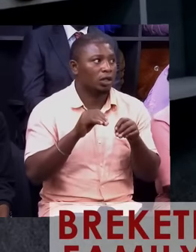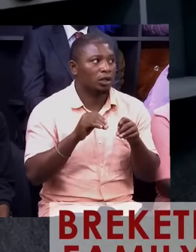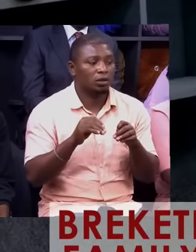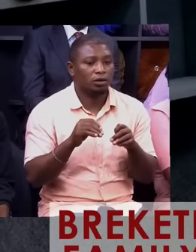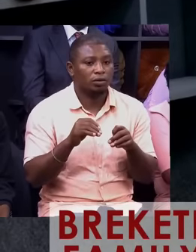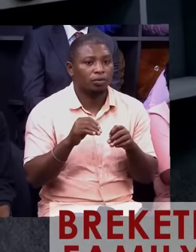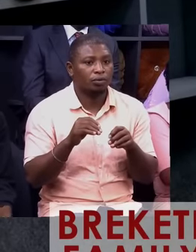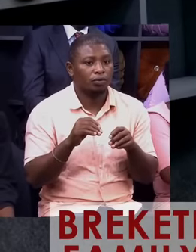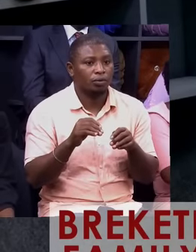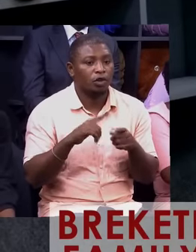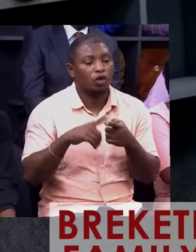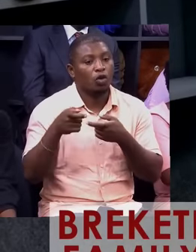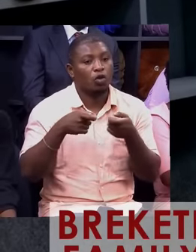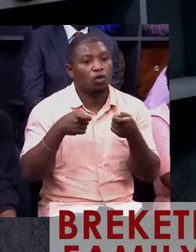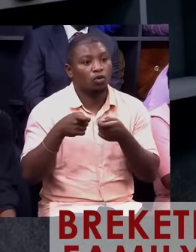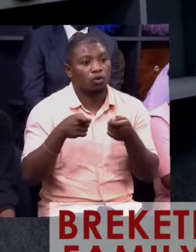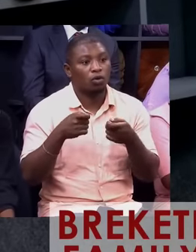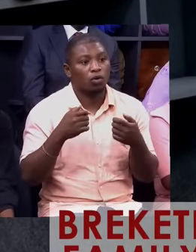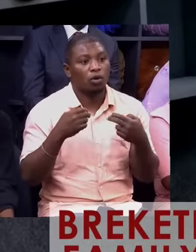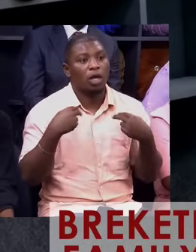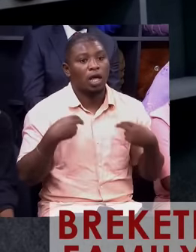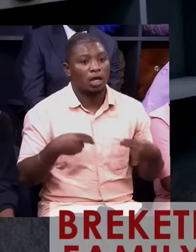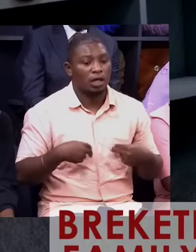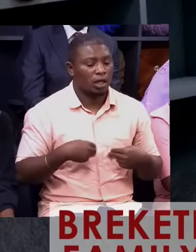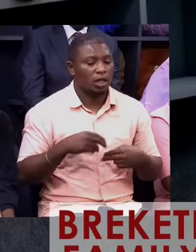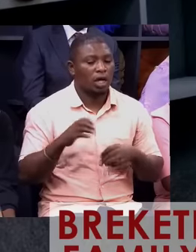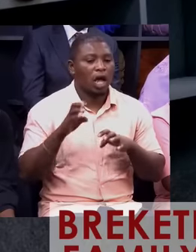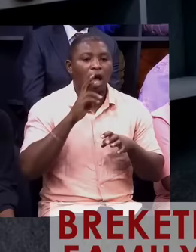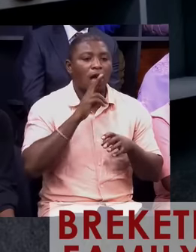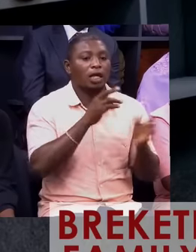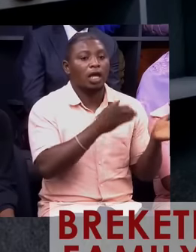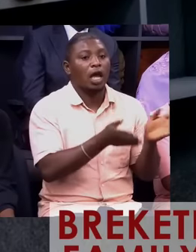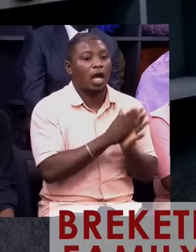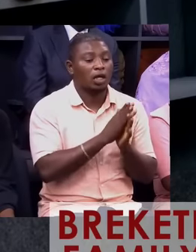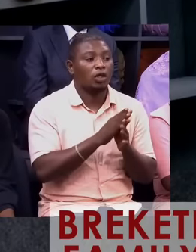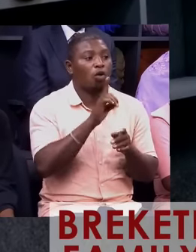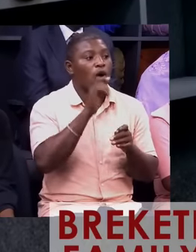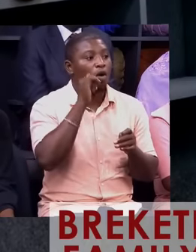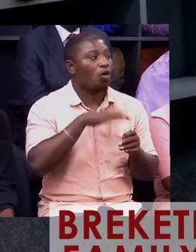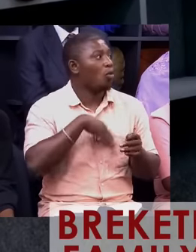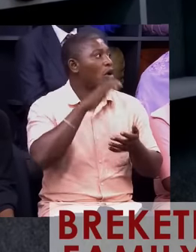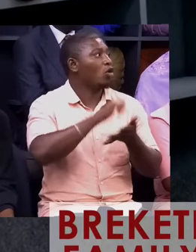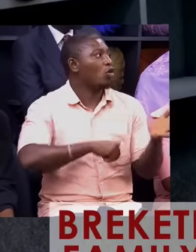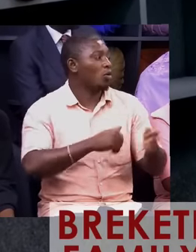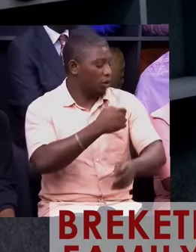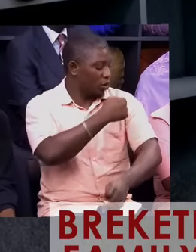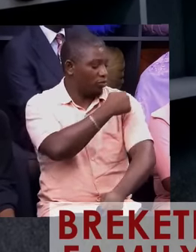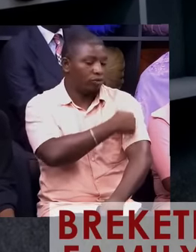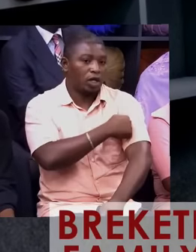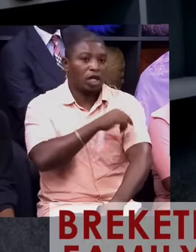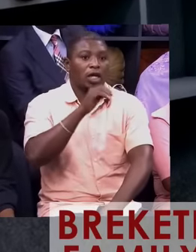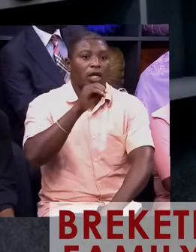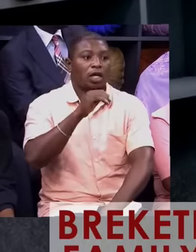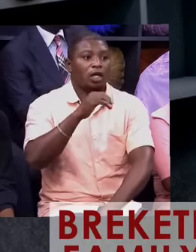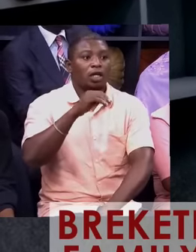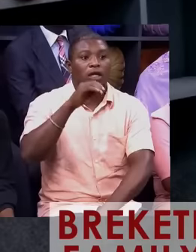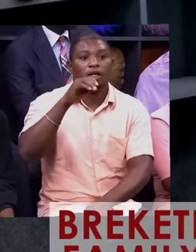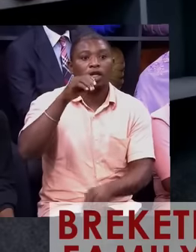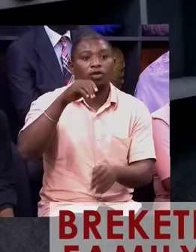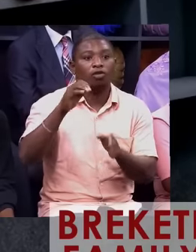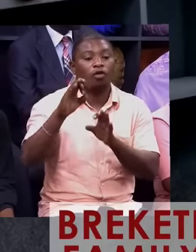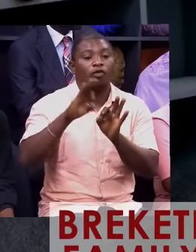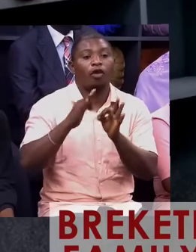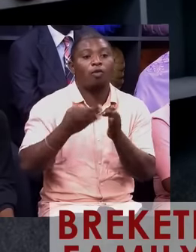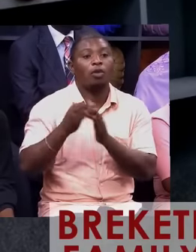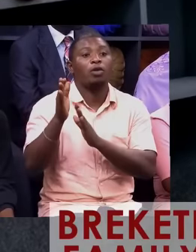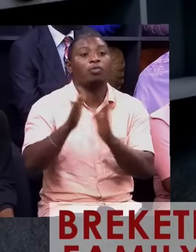them about the side effect we follow one woman Comm this implant where they put